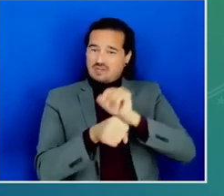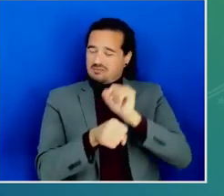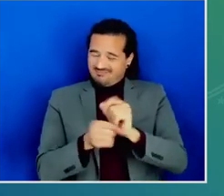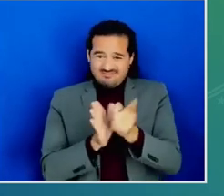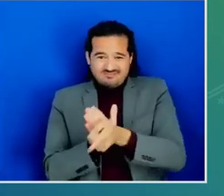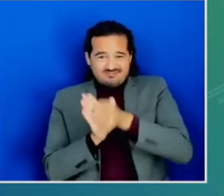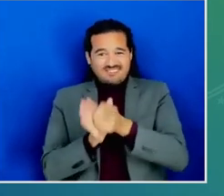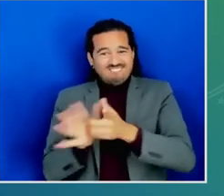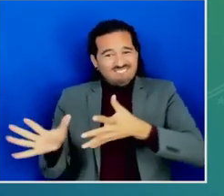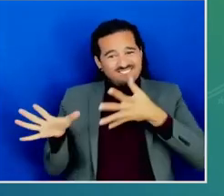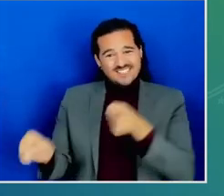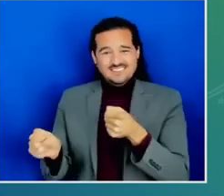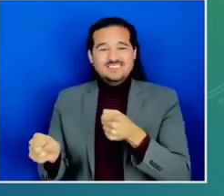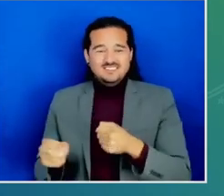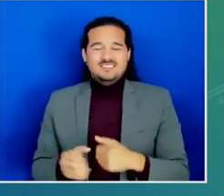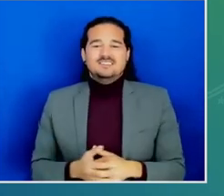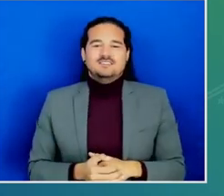plugging the